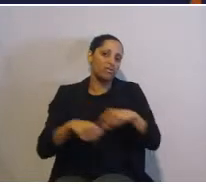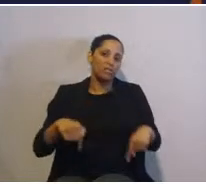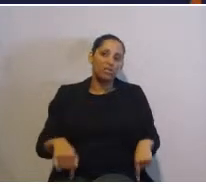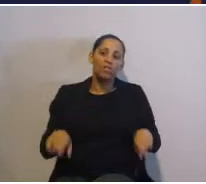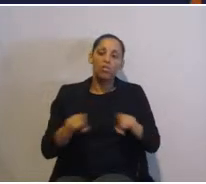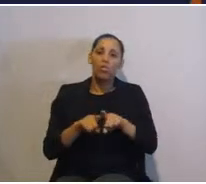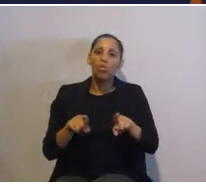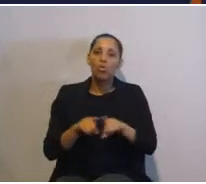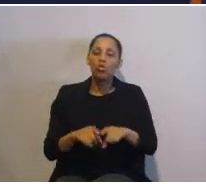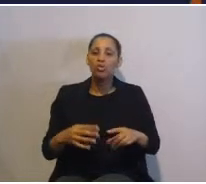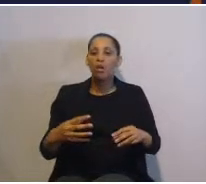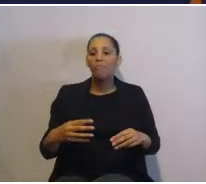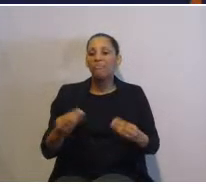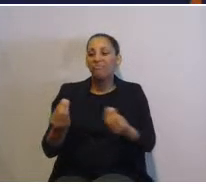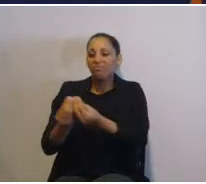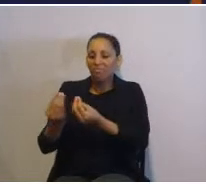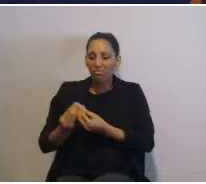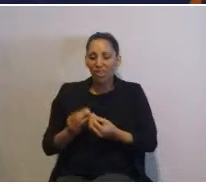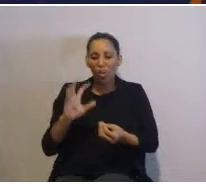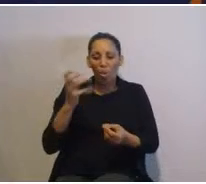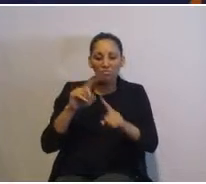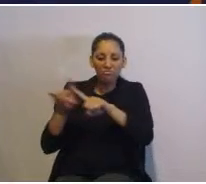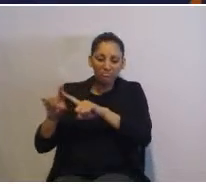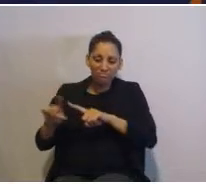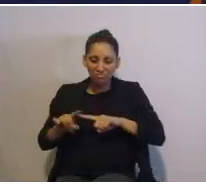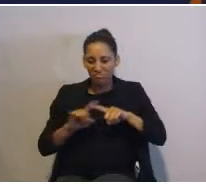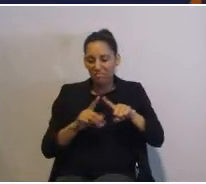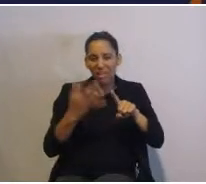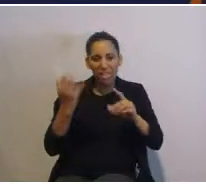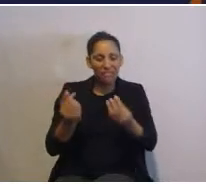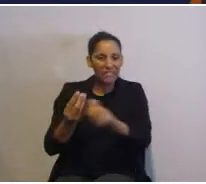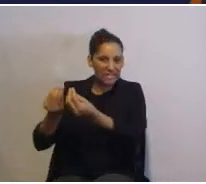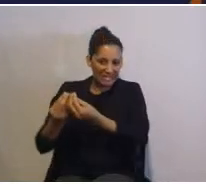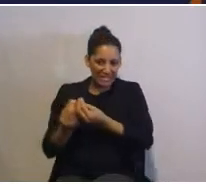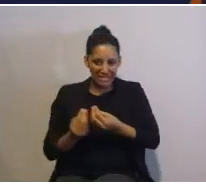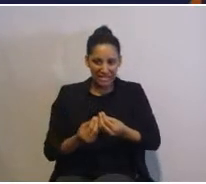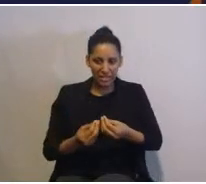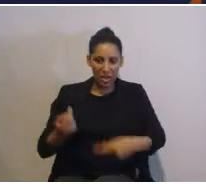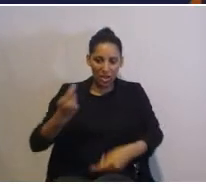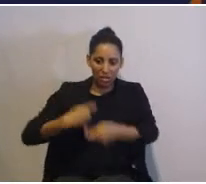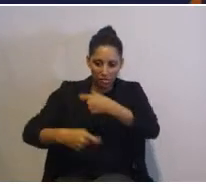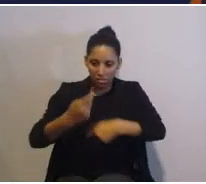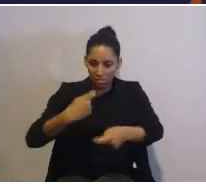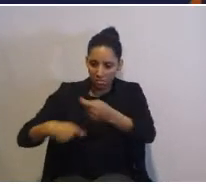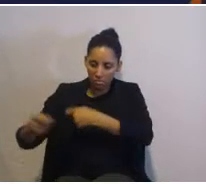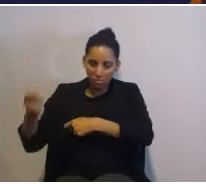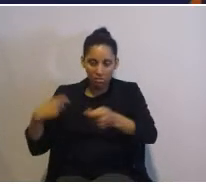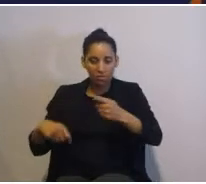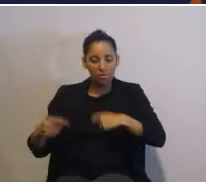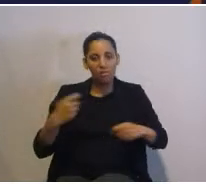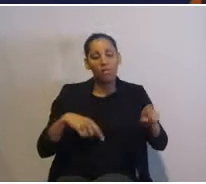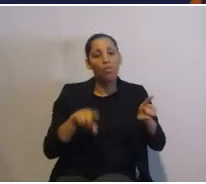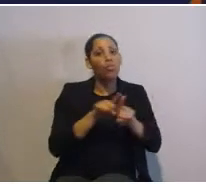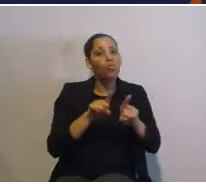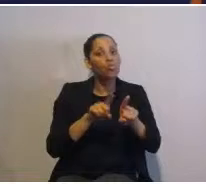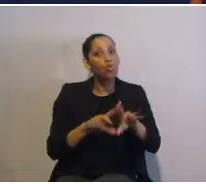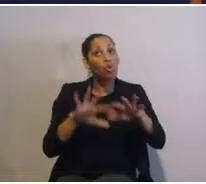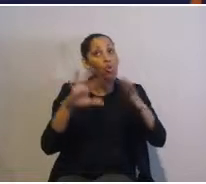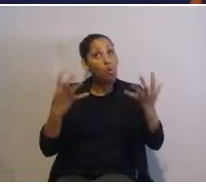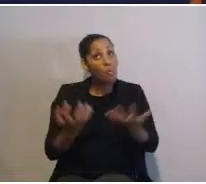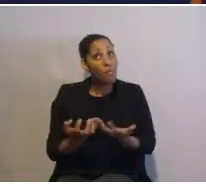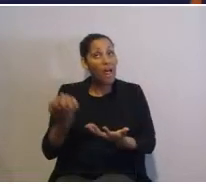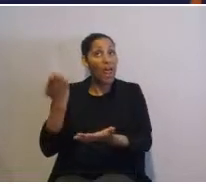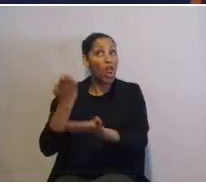commodity markets. It would depend on the global economy as well. It would also depend on